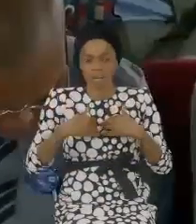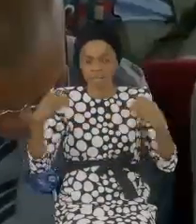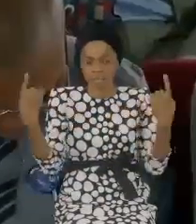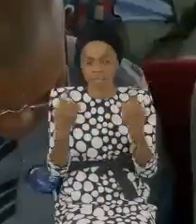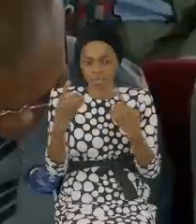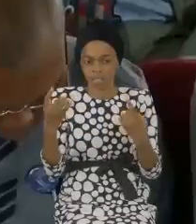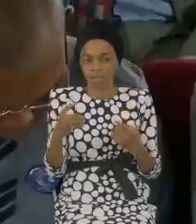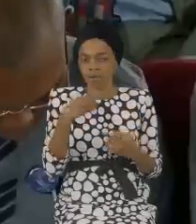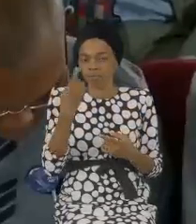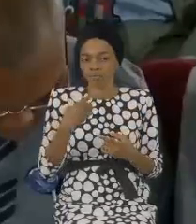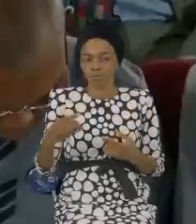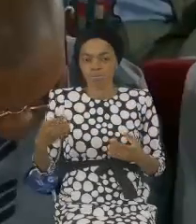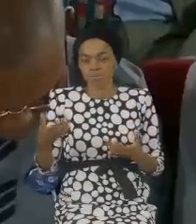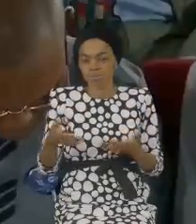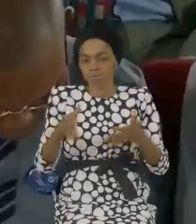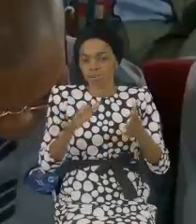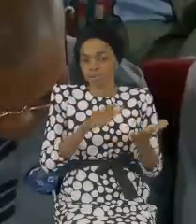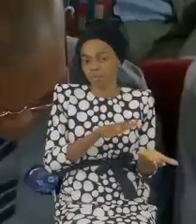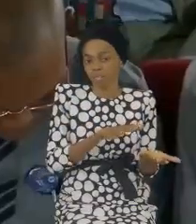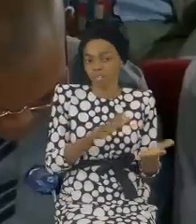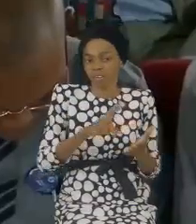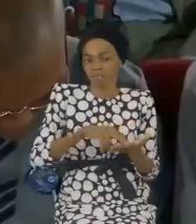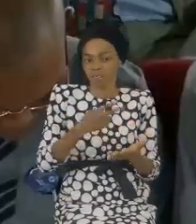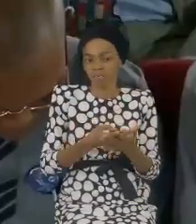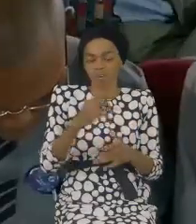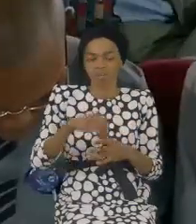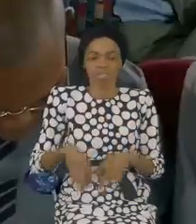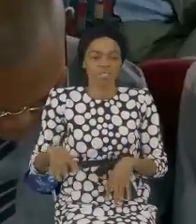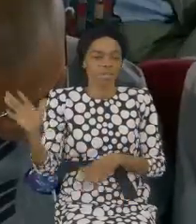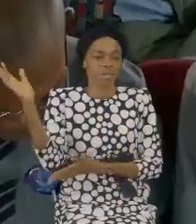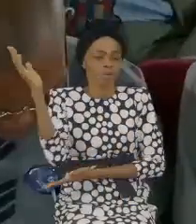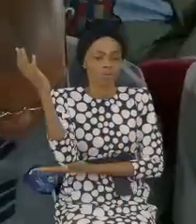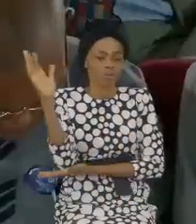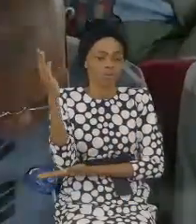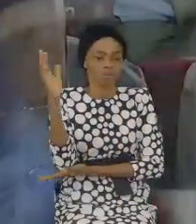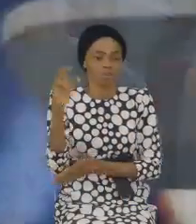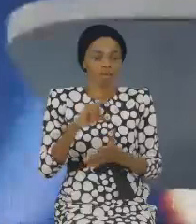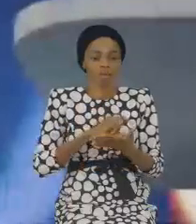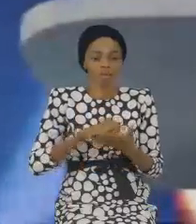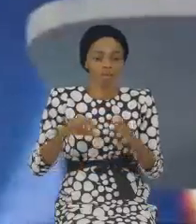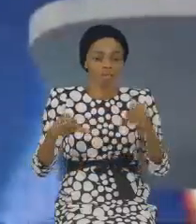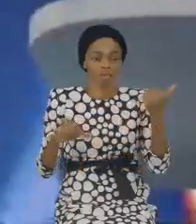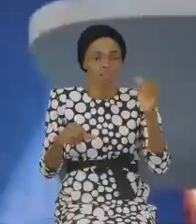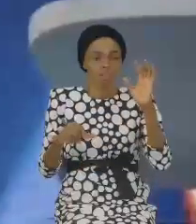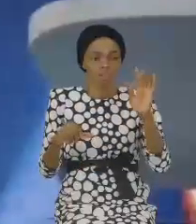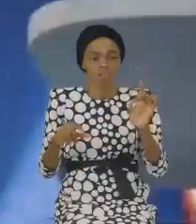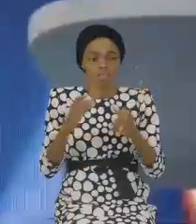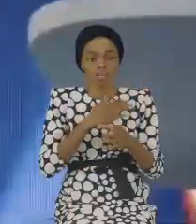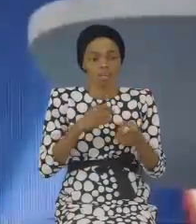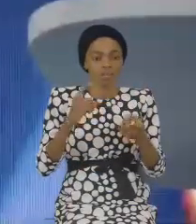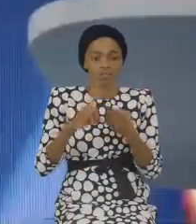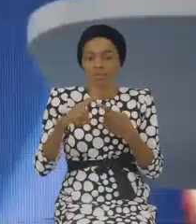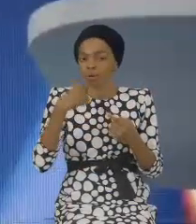sinned, whose carcasses fell in the wilderness? In verse 18, it says, for